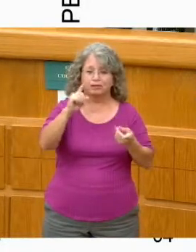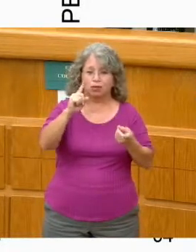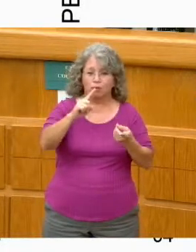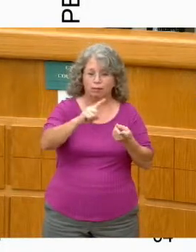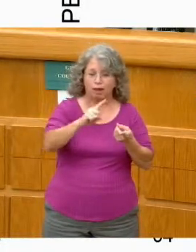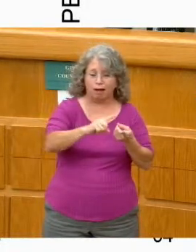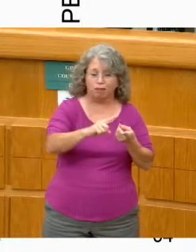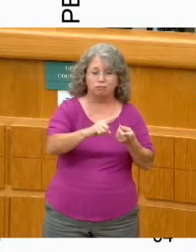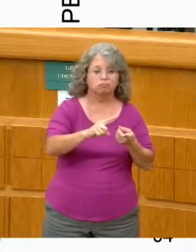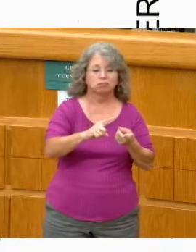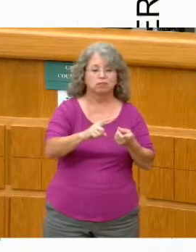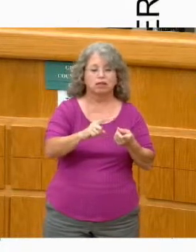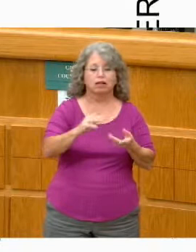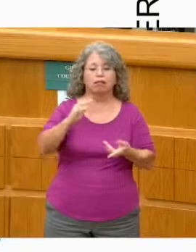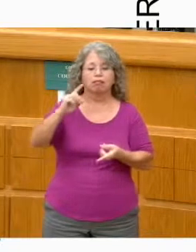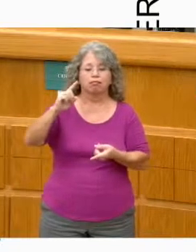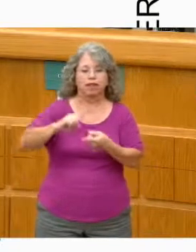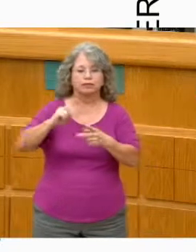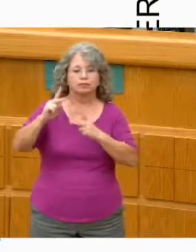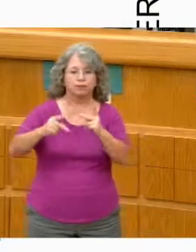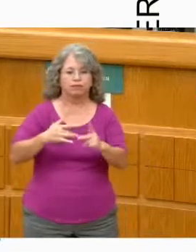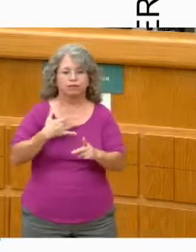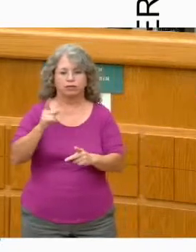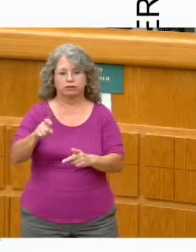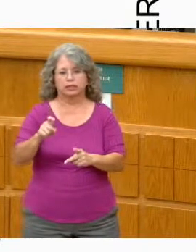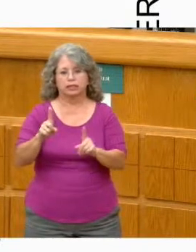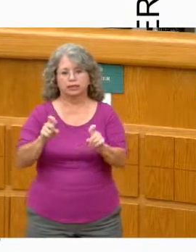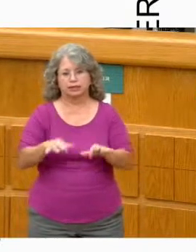of people that are feeling like they need to be tested.